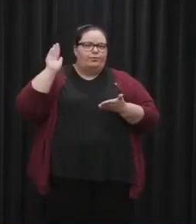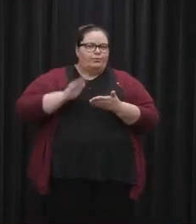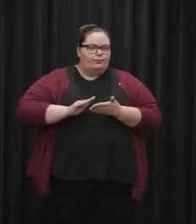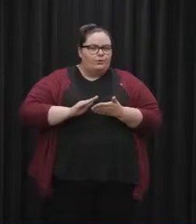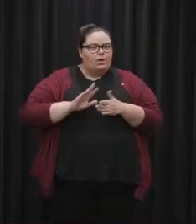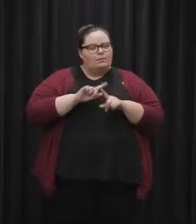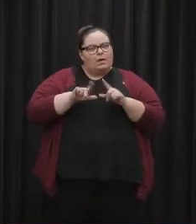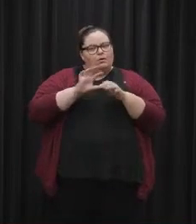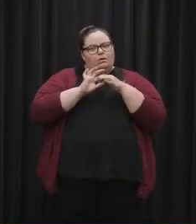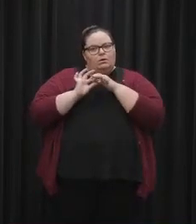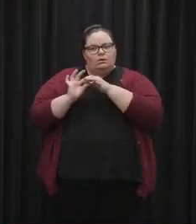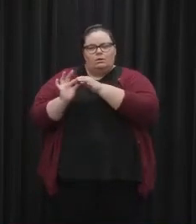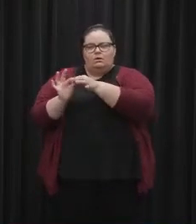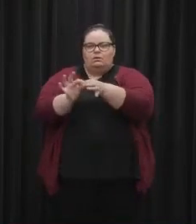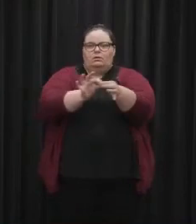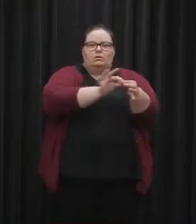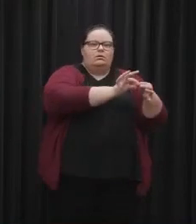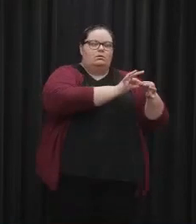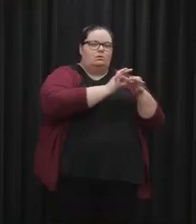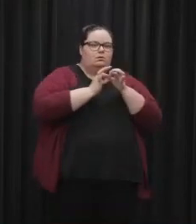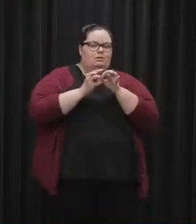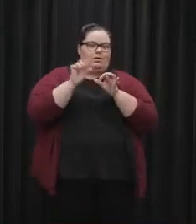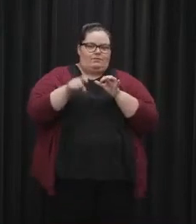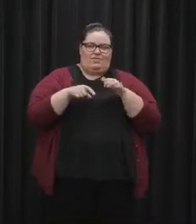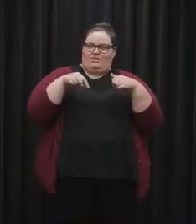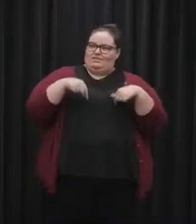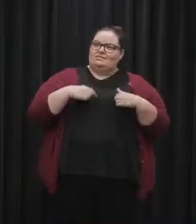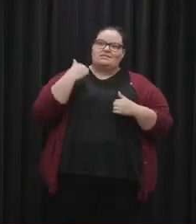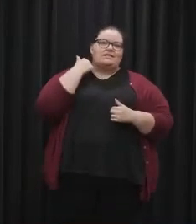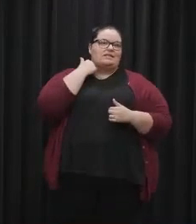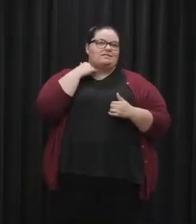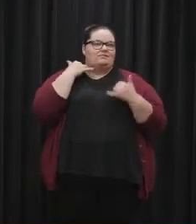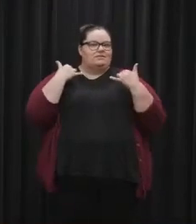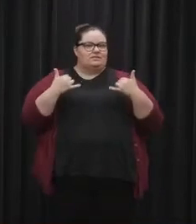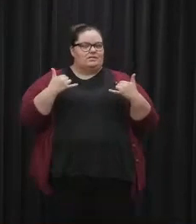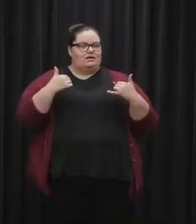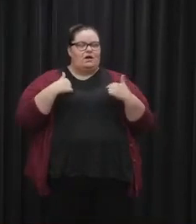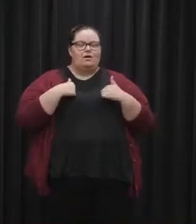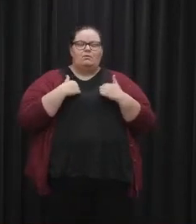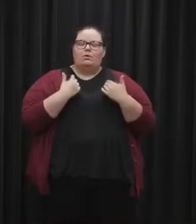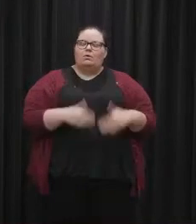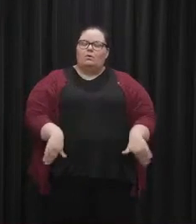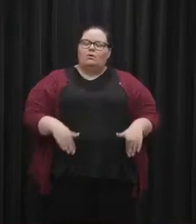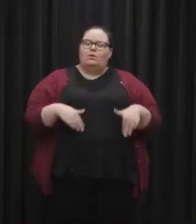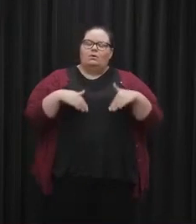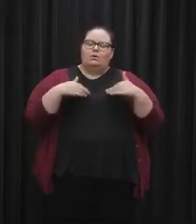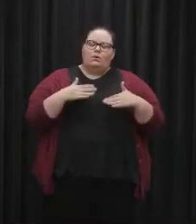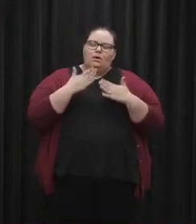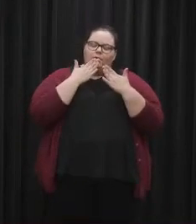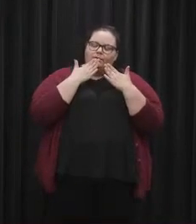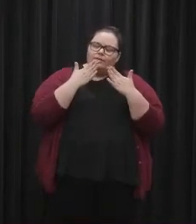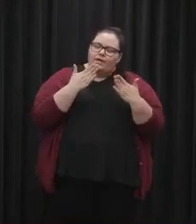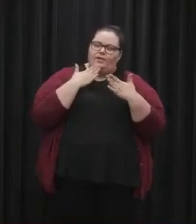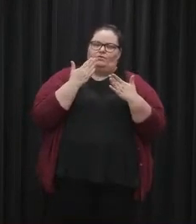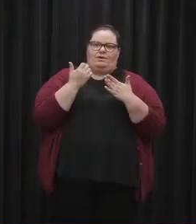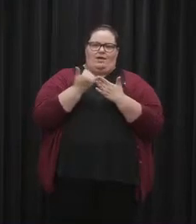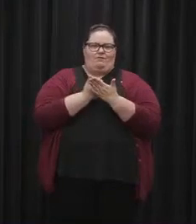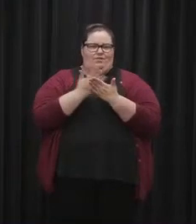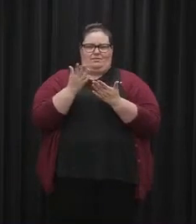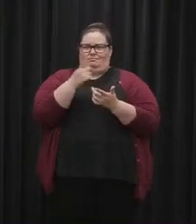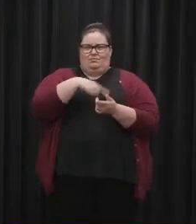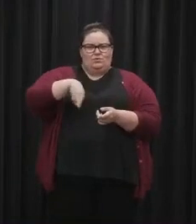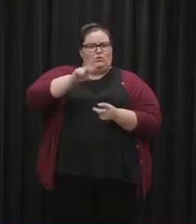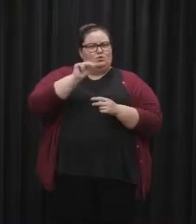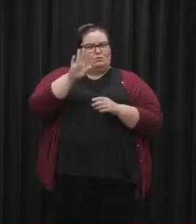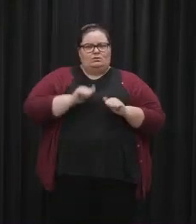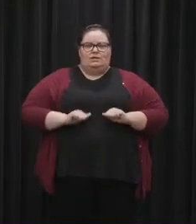but we all have to work together. On this Thanksgiving Day, I am so very thankful for all the sacrifices that